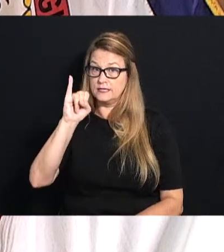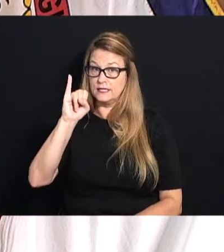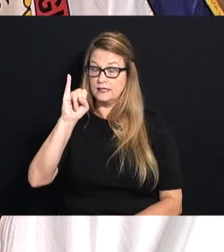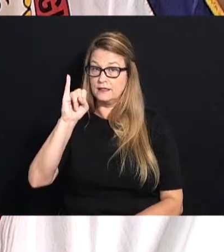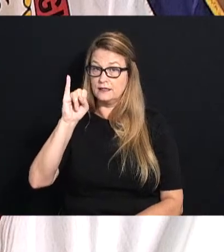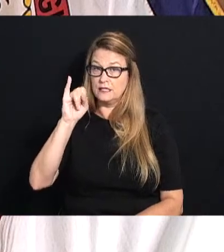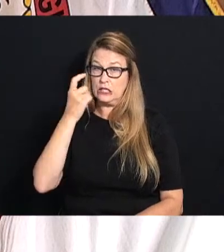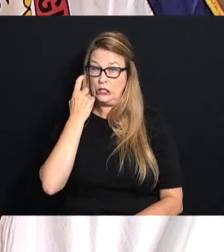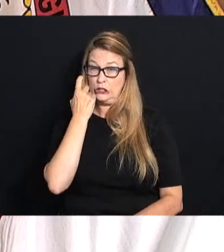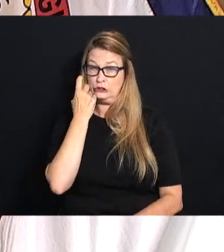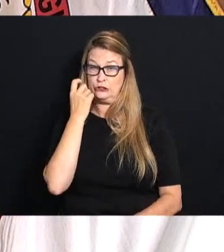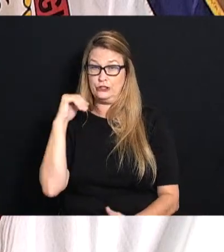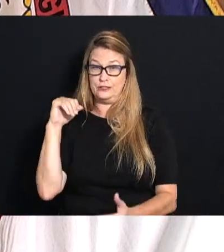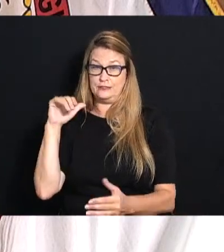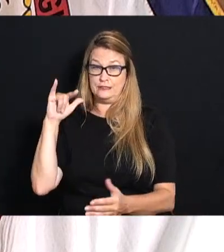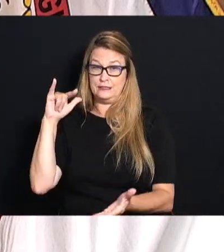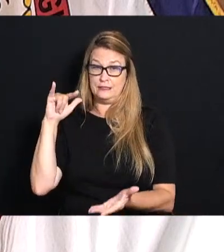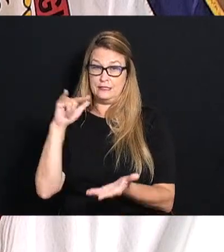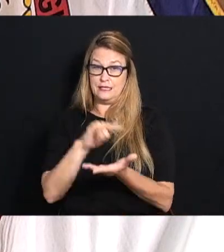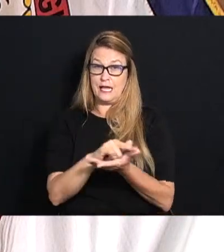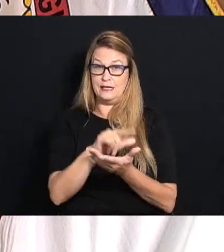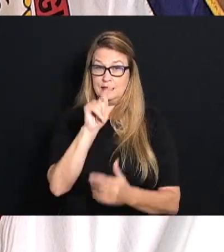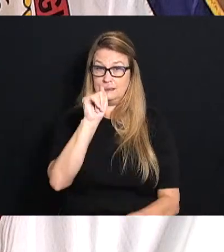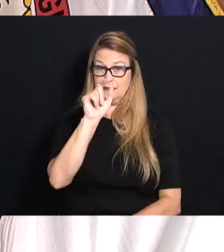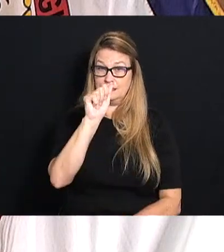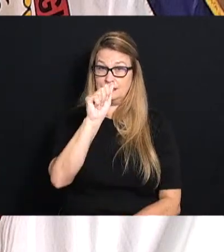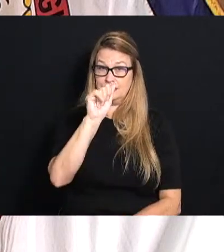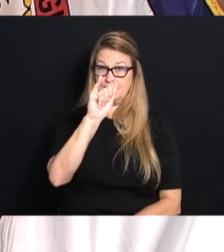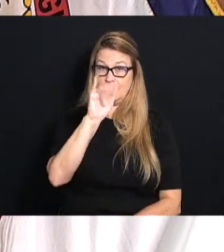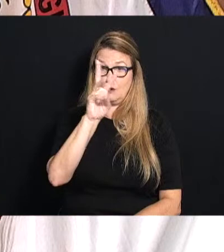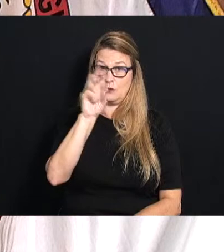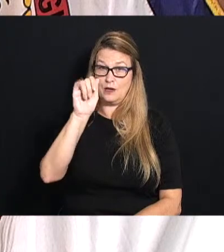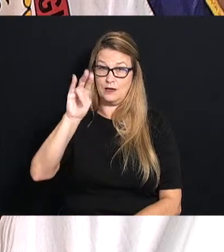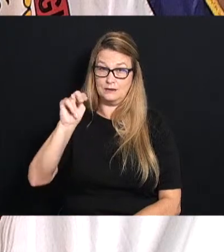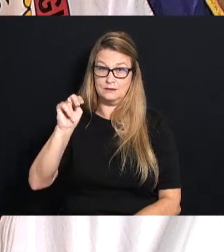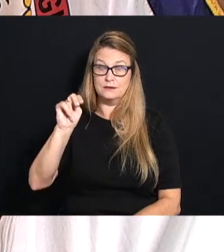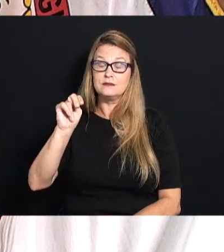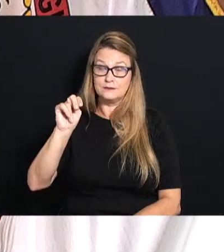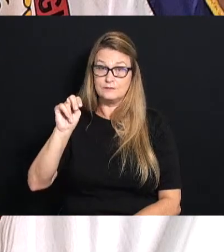landed in Taiwan. And